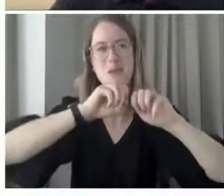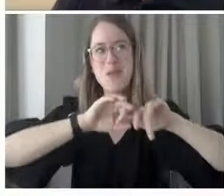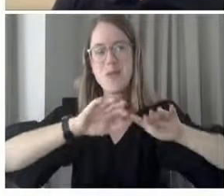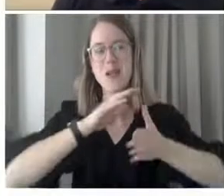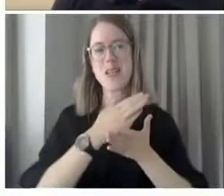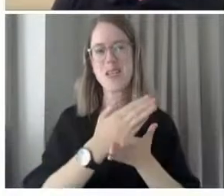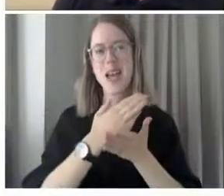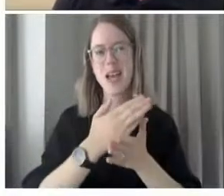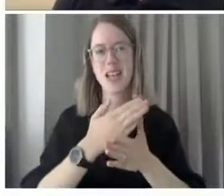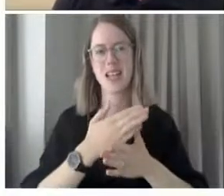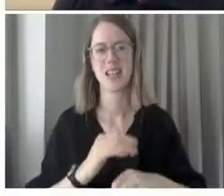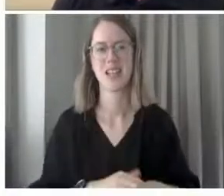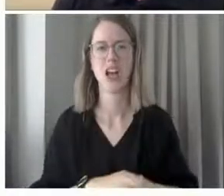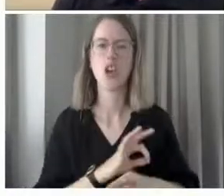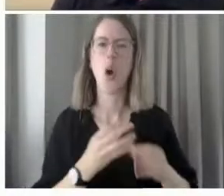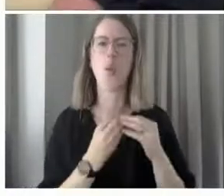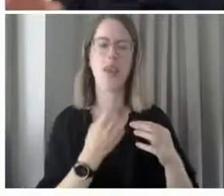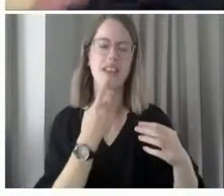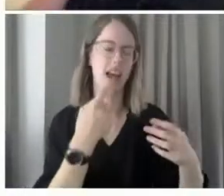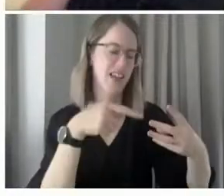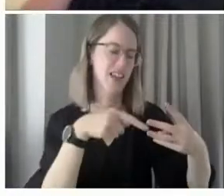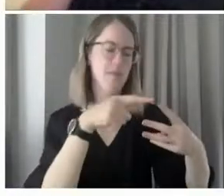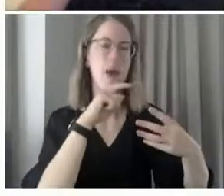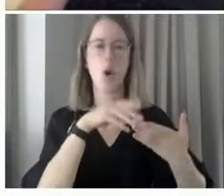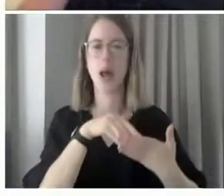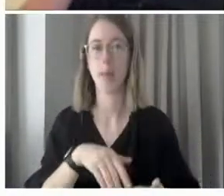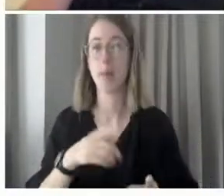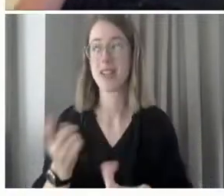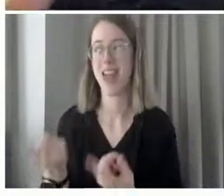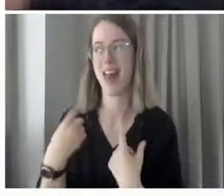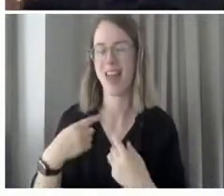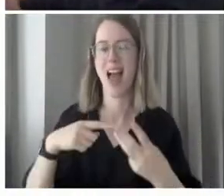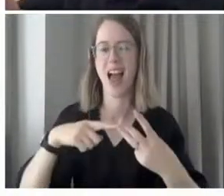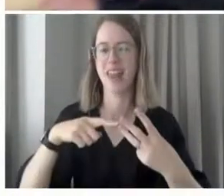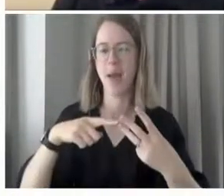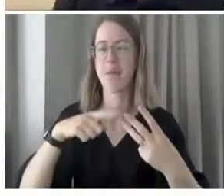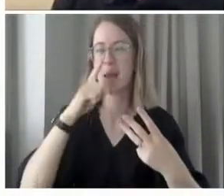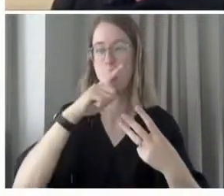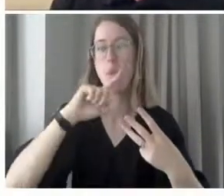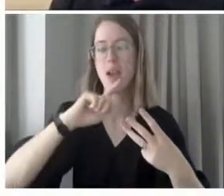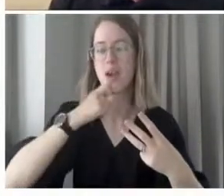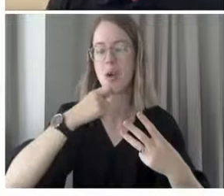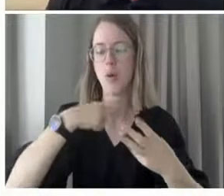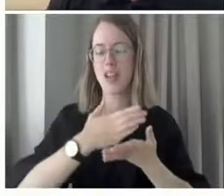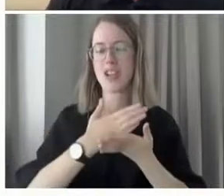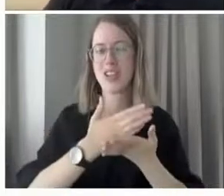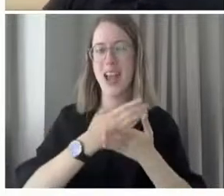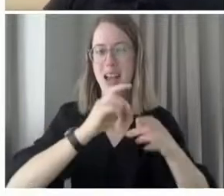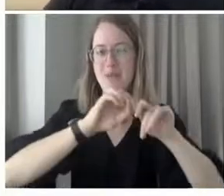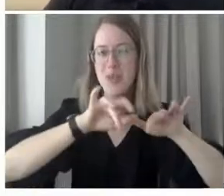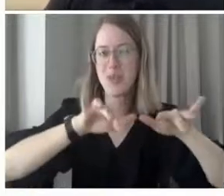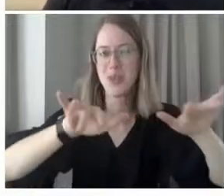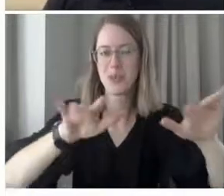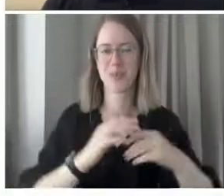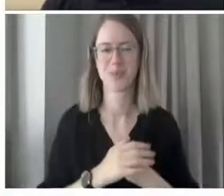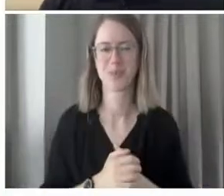telling the other segments, they won't help you, but tell stimulation will spin it up for you.